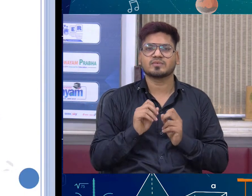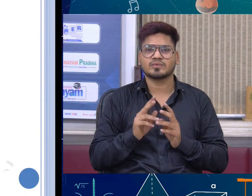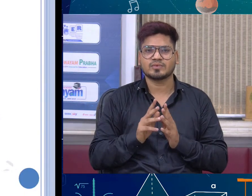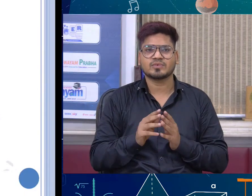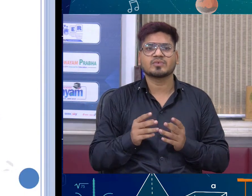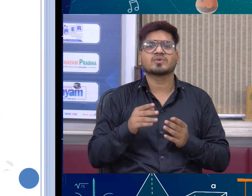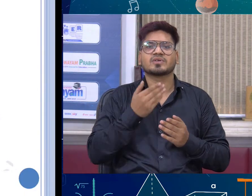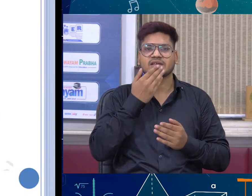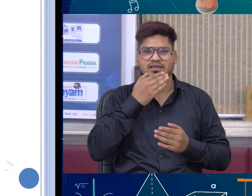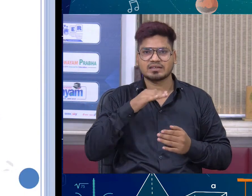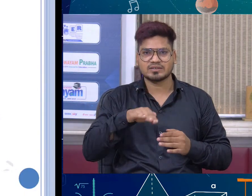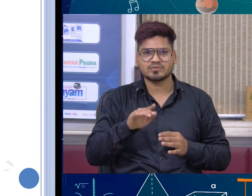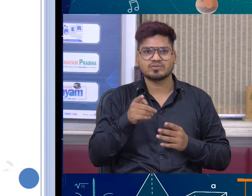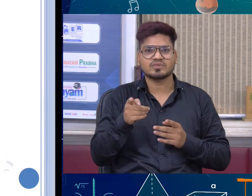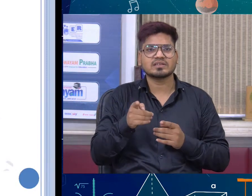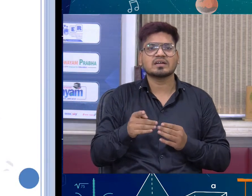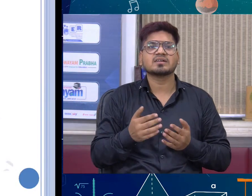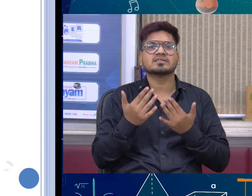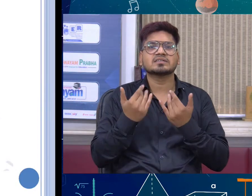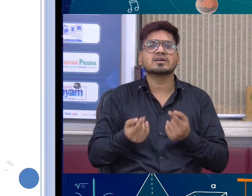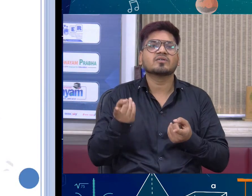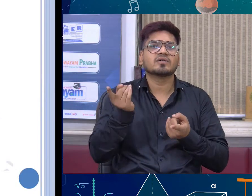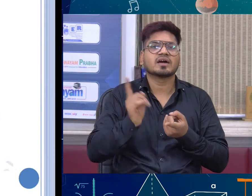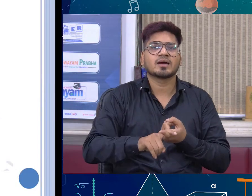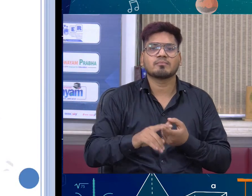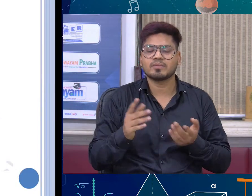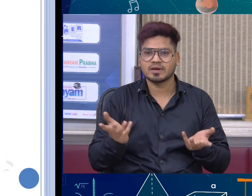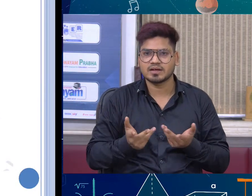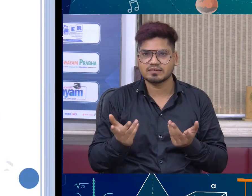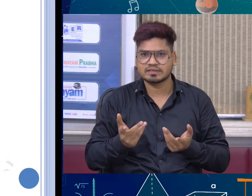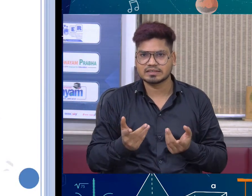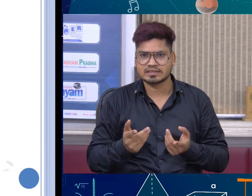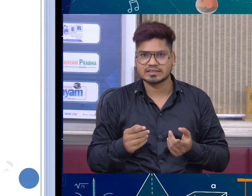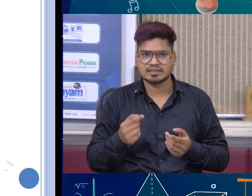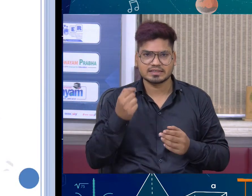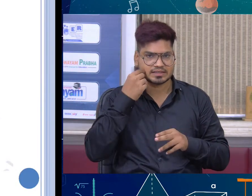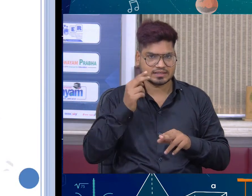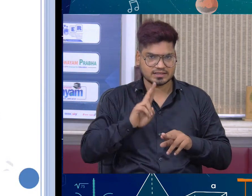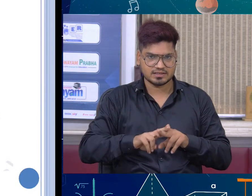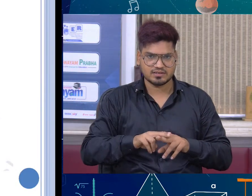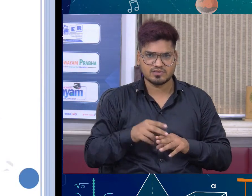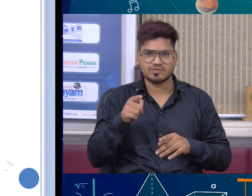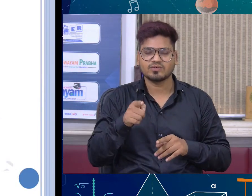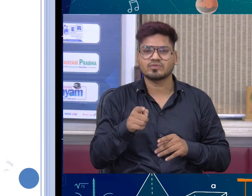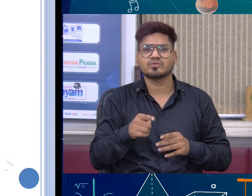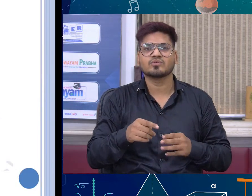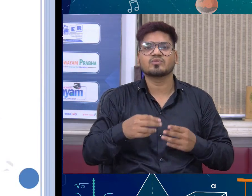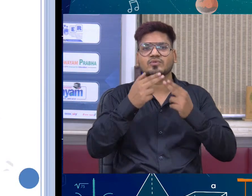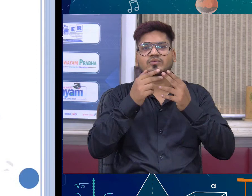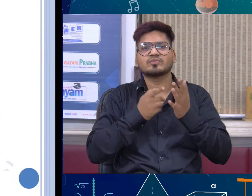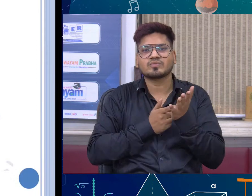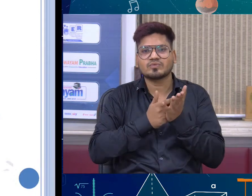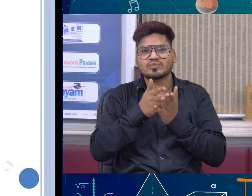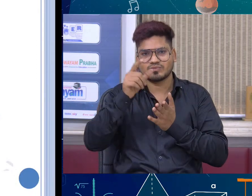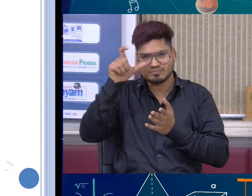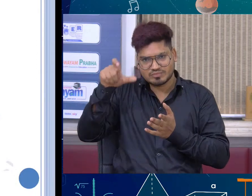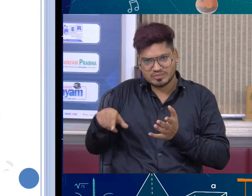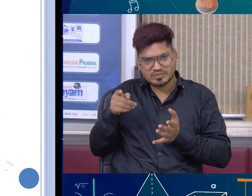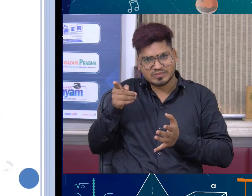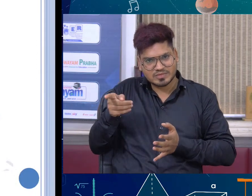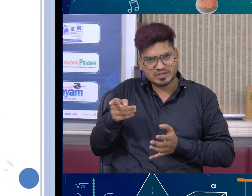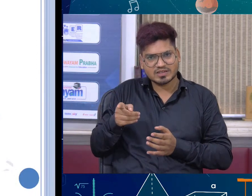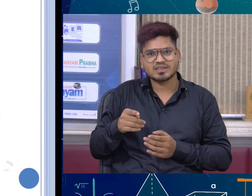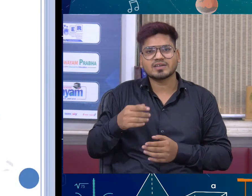my students. So what happened after this incident? The farmer is get disappointed with